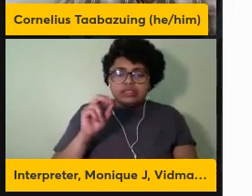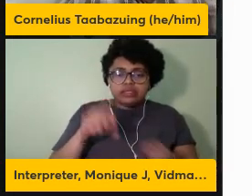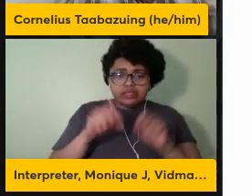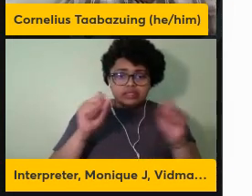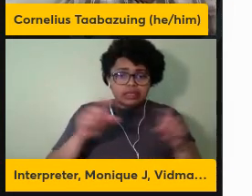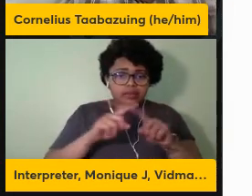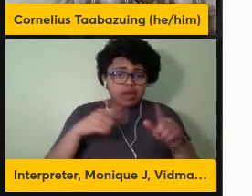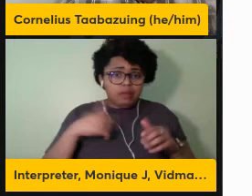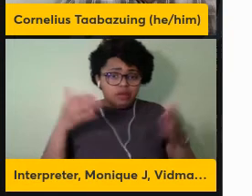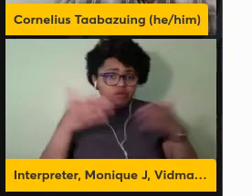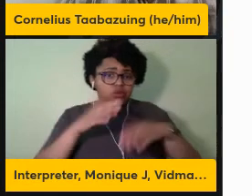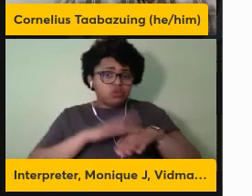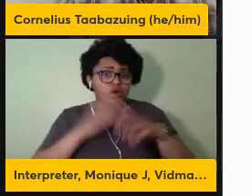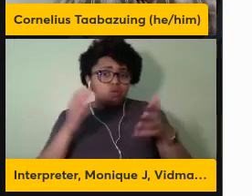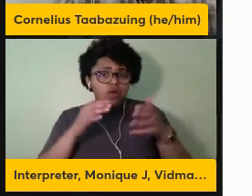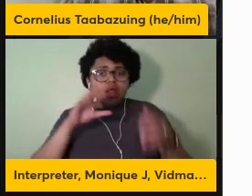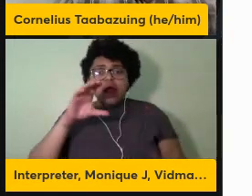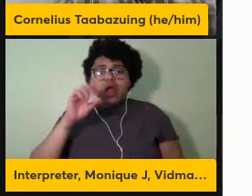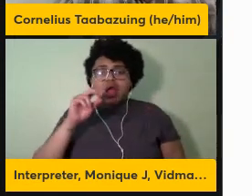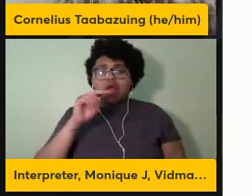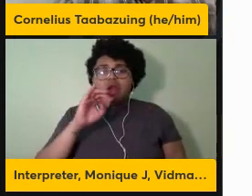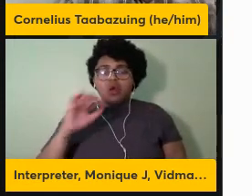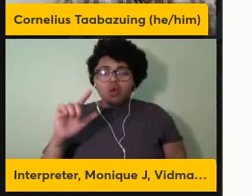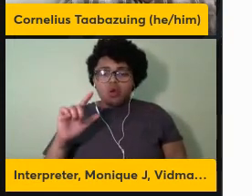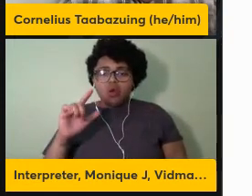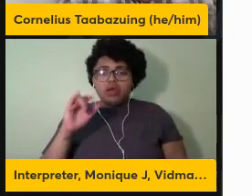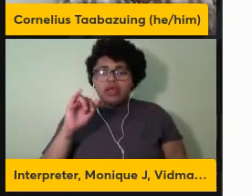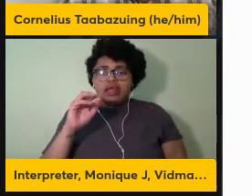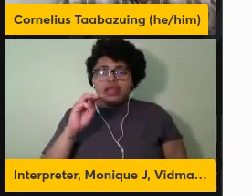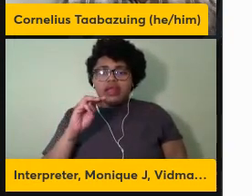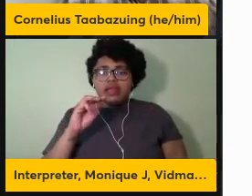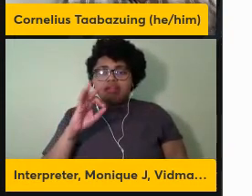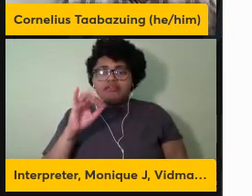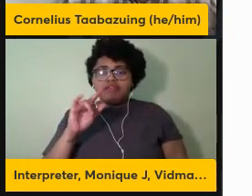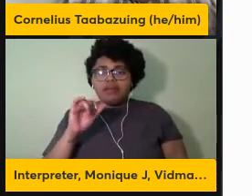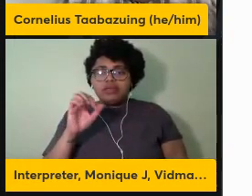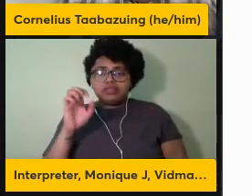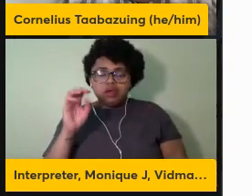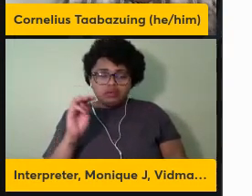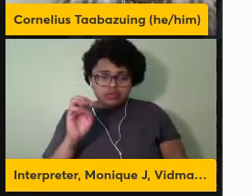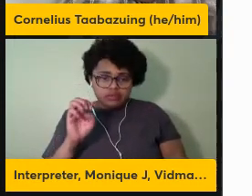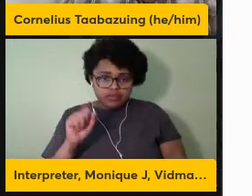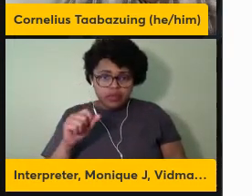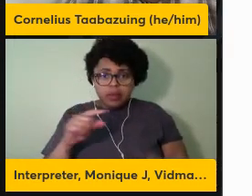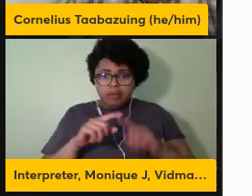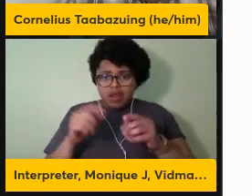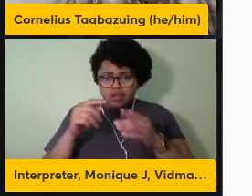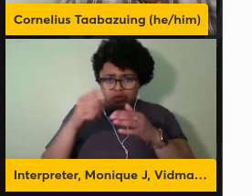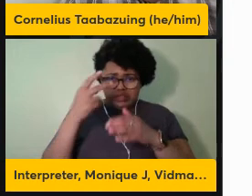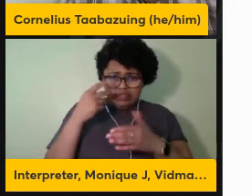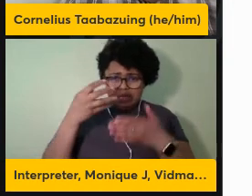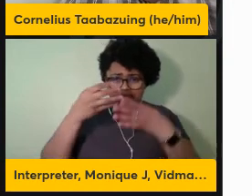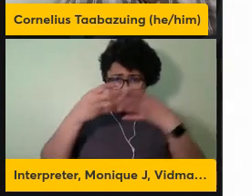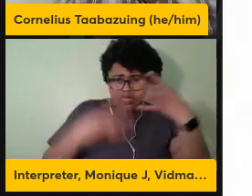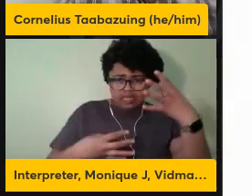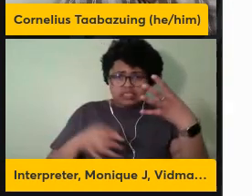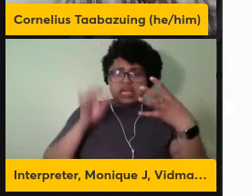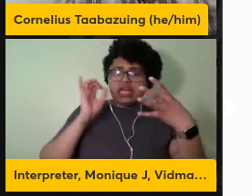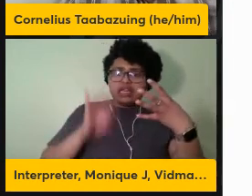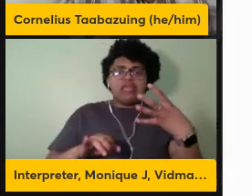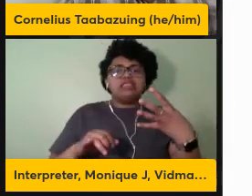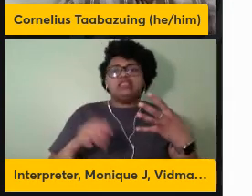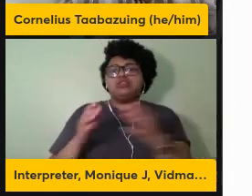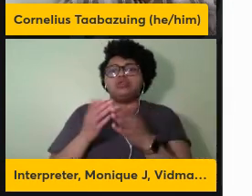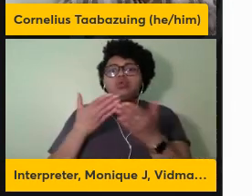the canonical inflammasomes. And what I'm showing you here is just a subset of some of the more well-studied ones. And what you can appreciate is that they